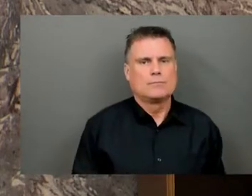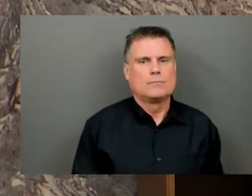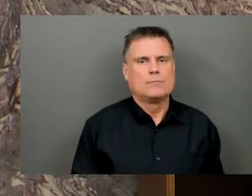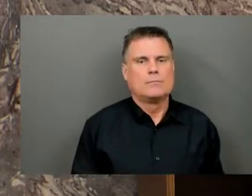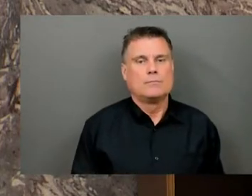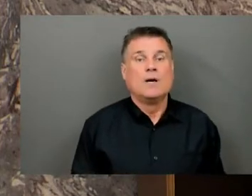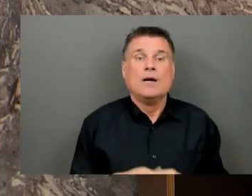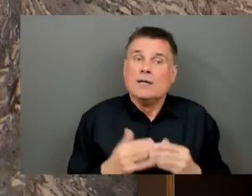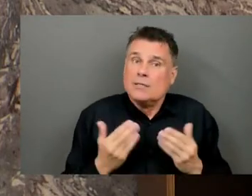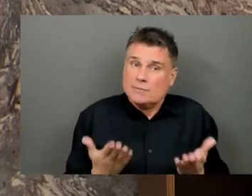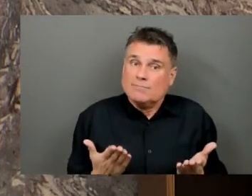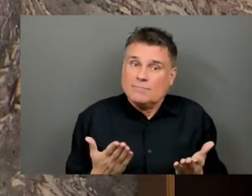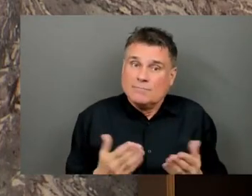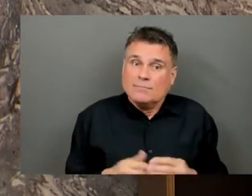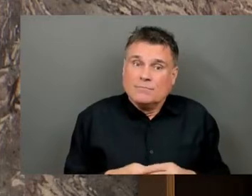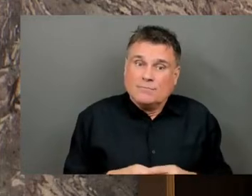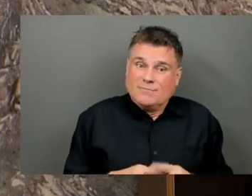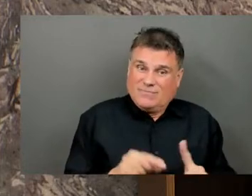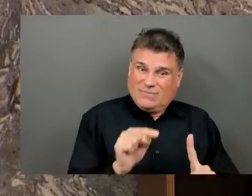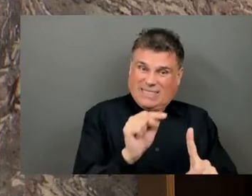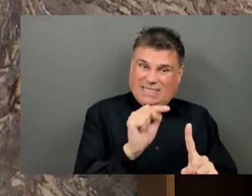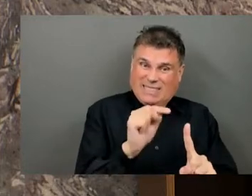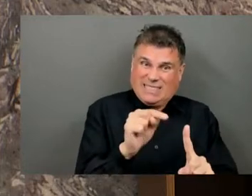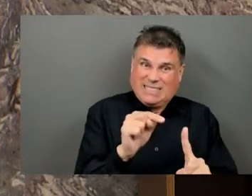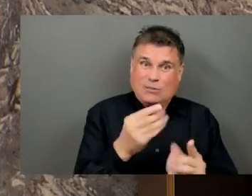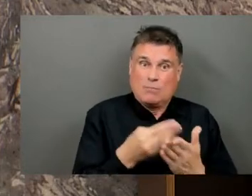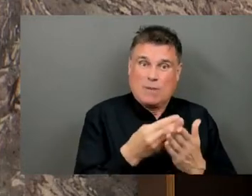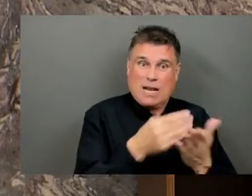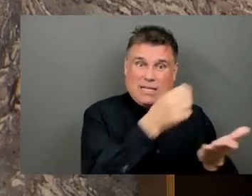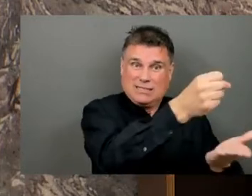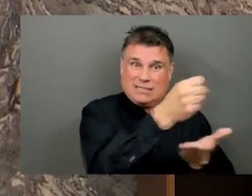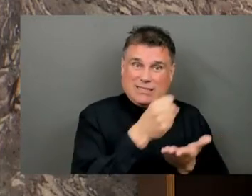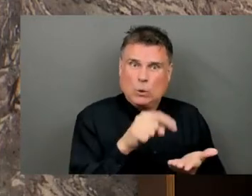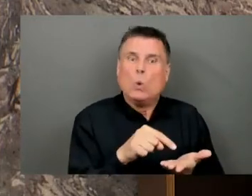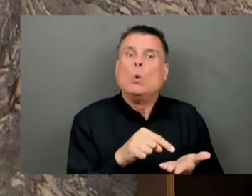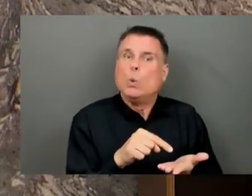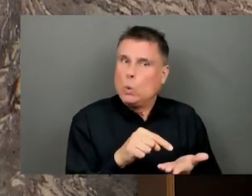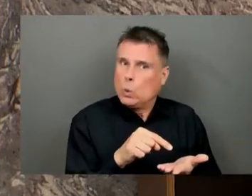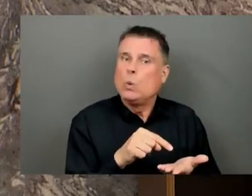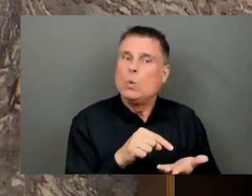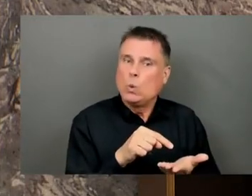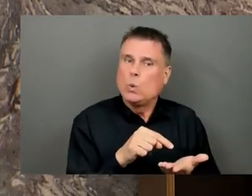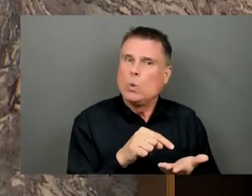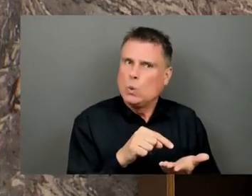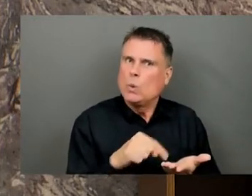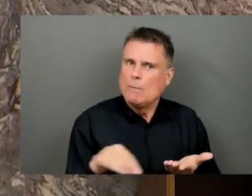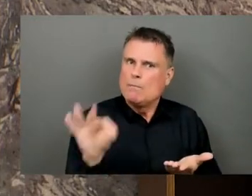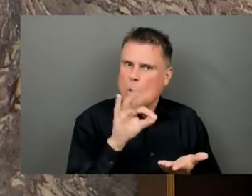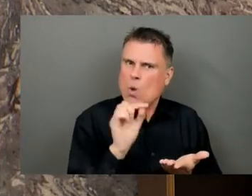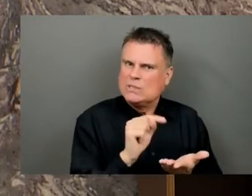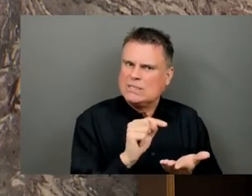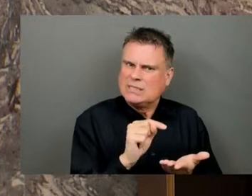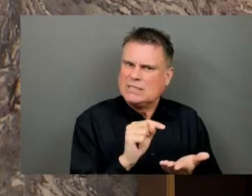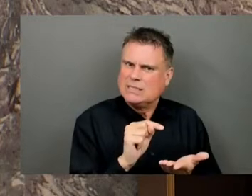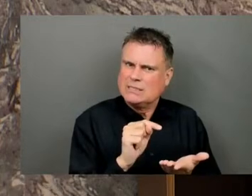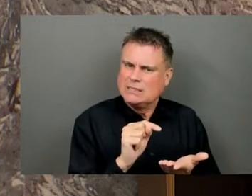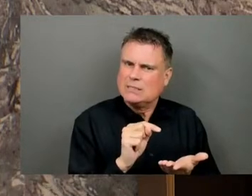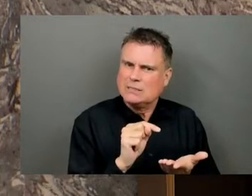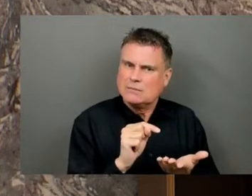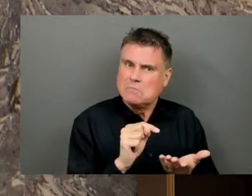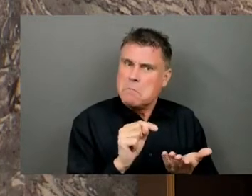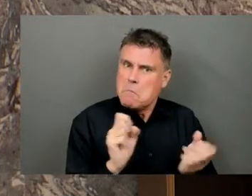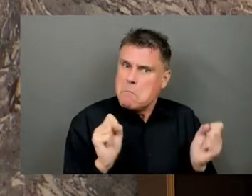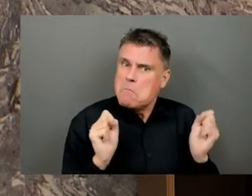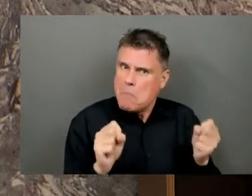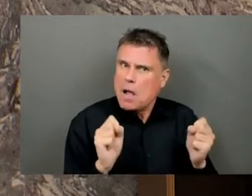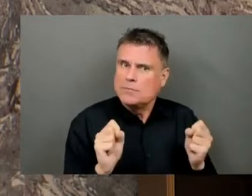is the potentially some significant corruption. And it certainly stinks to high heaven, and British Columbians deserve to know what